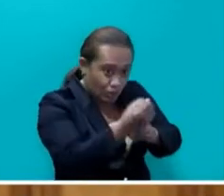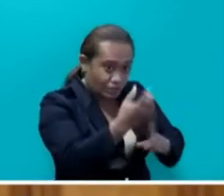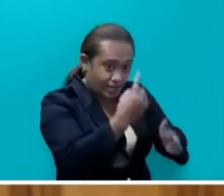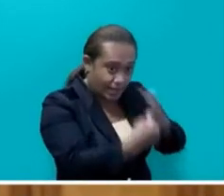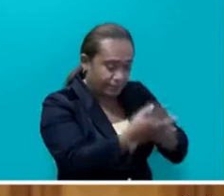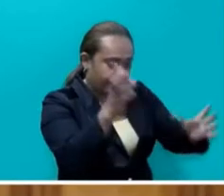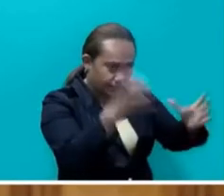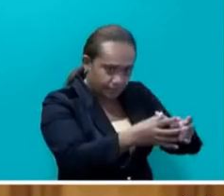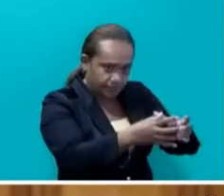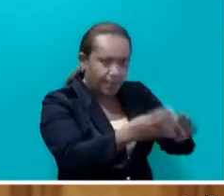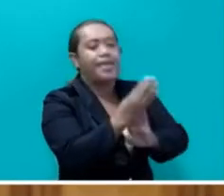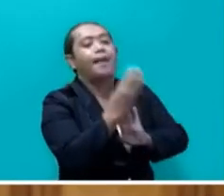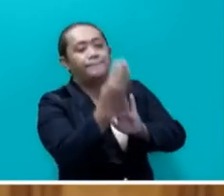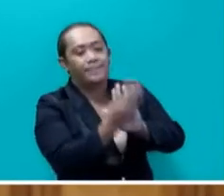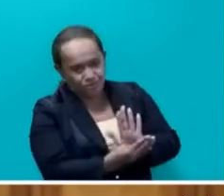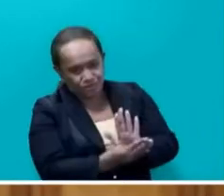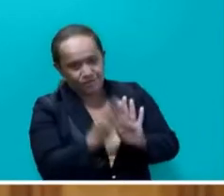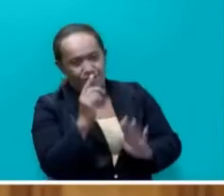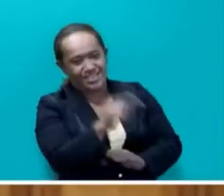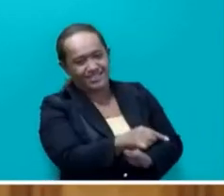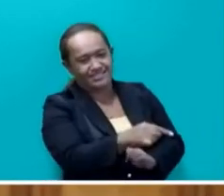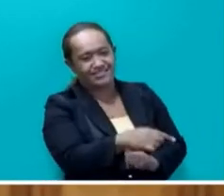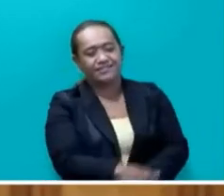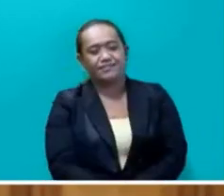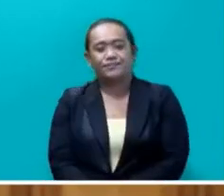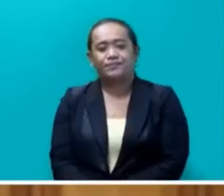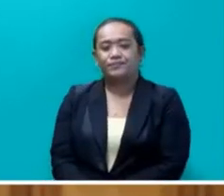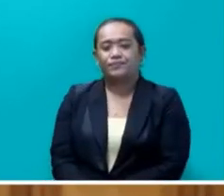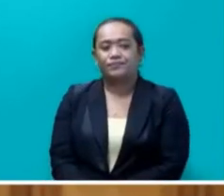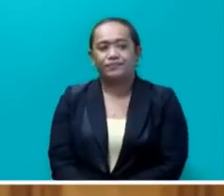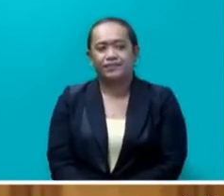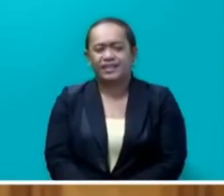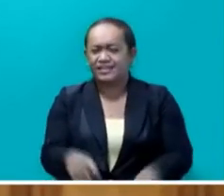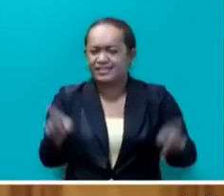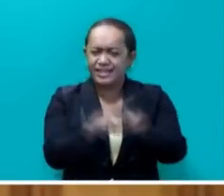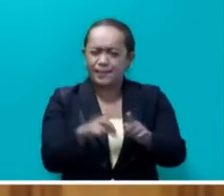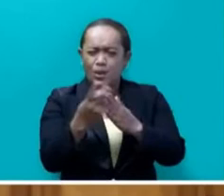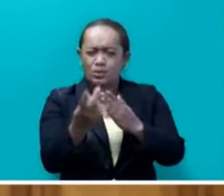same old program budgeting that will not work.